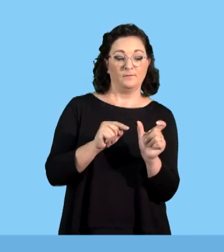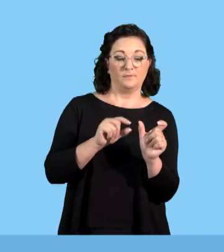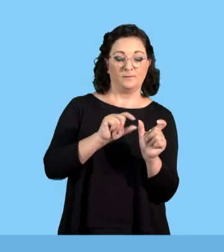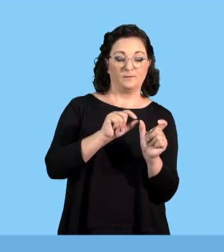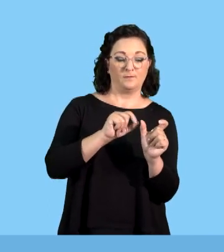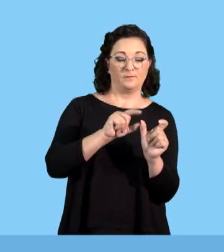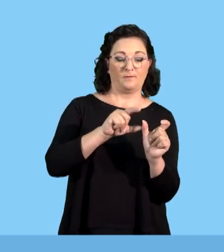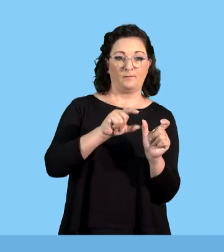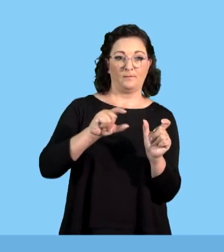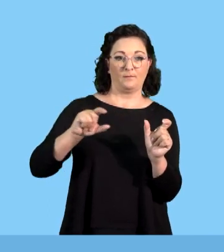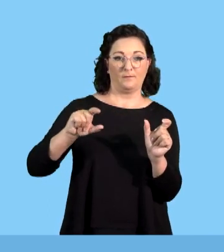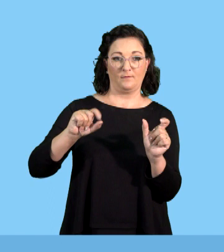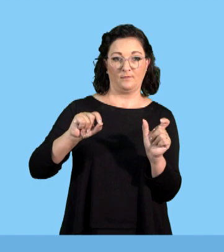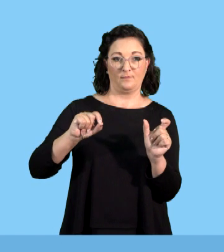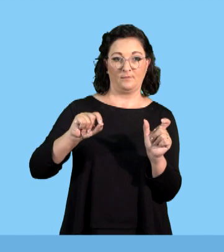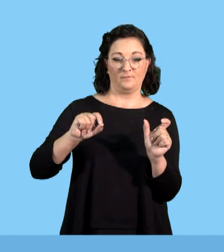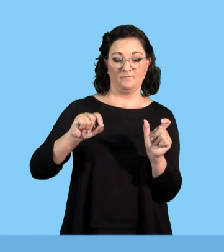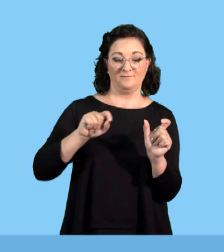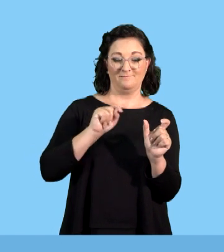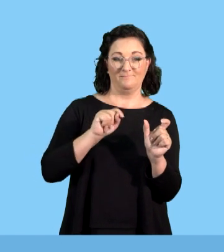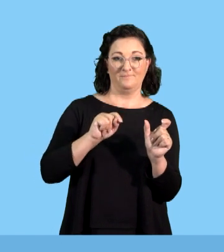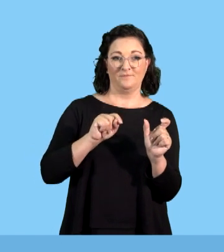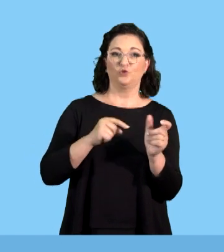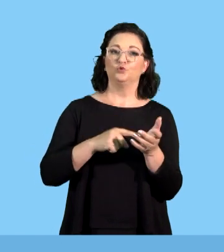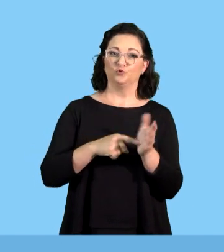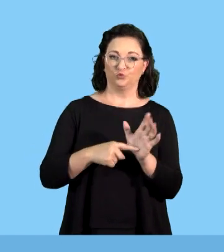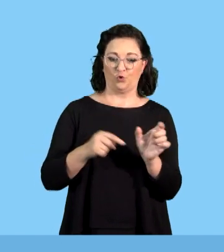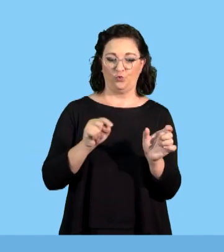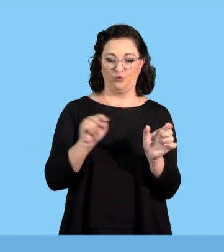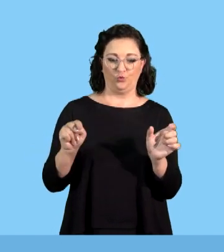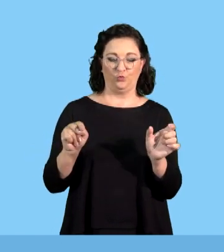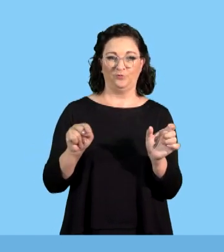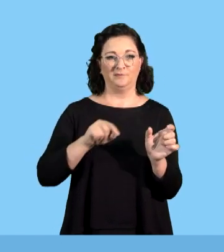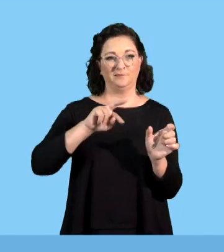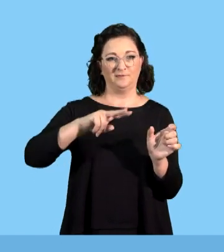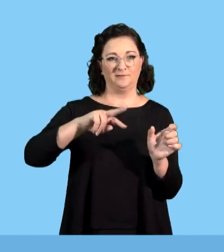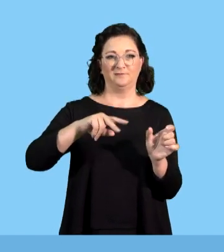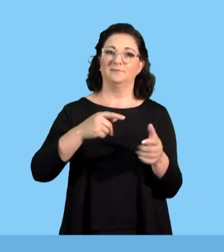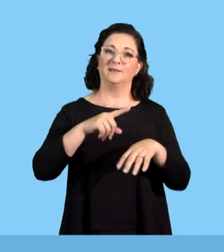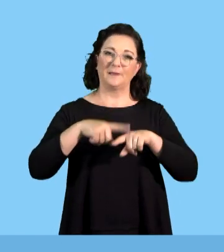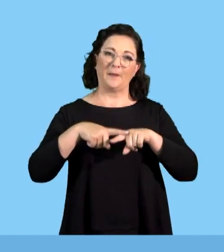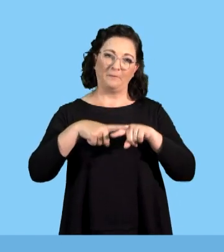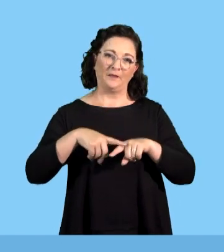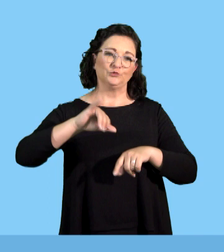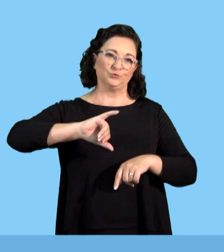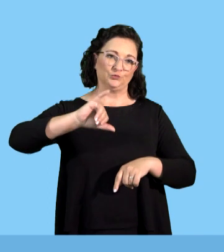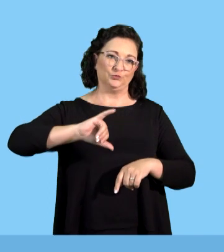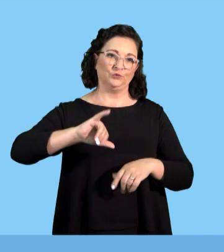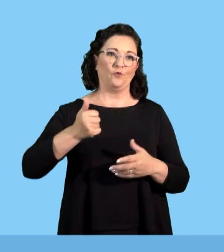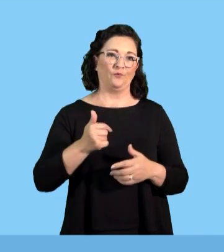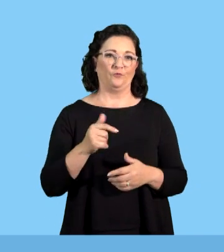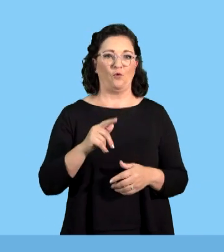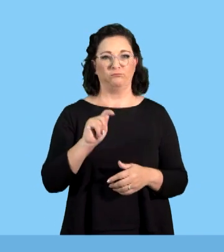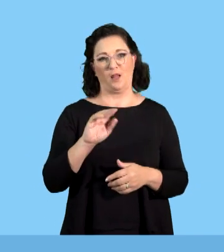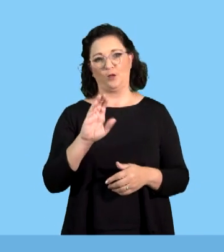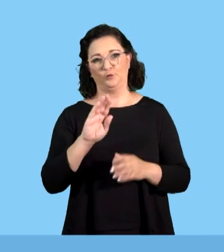a rectangle, again illustrating a resistor. So depending on which source you use as a textbook, they can either draw